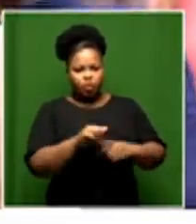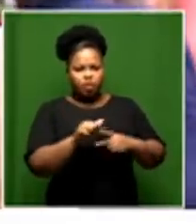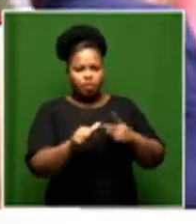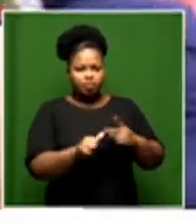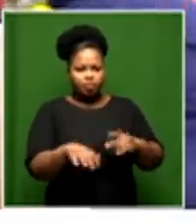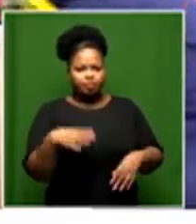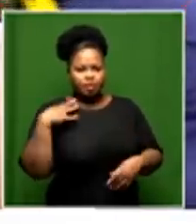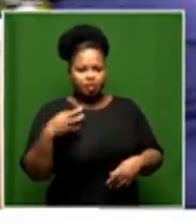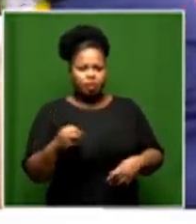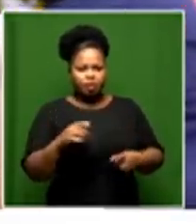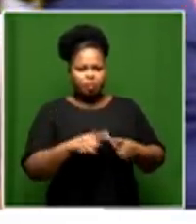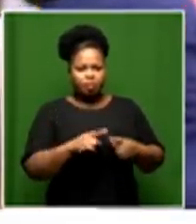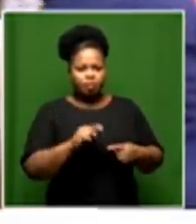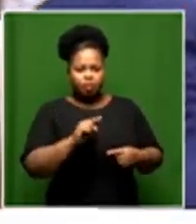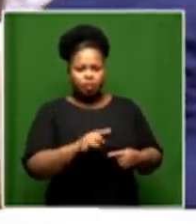Minister.